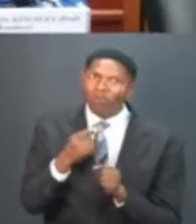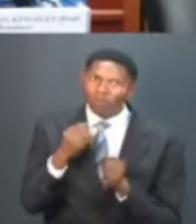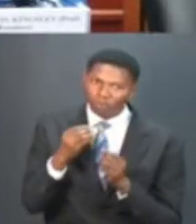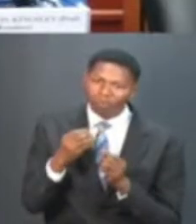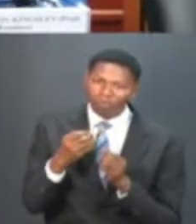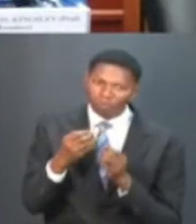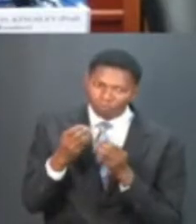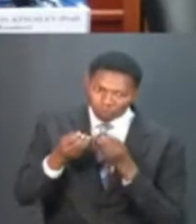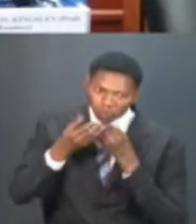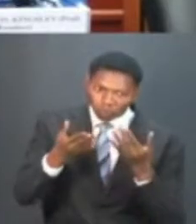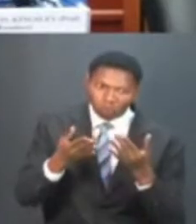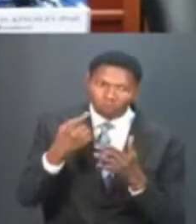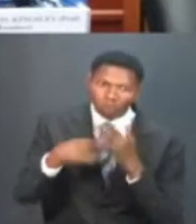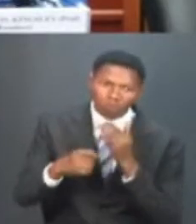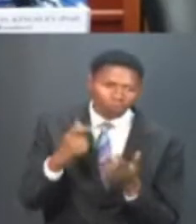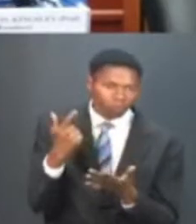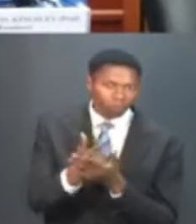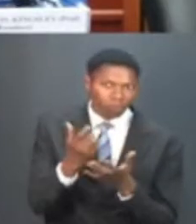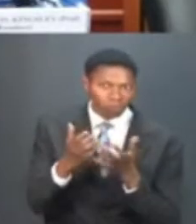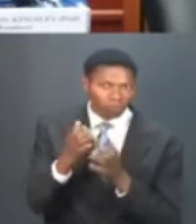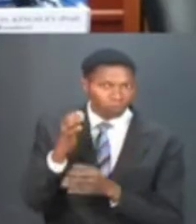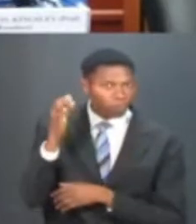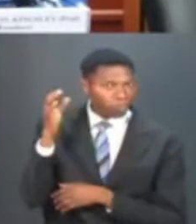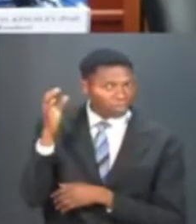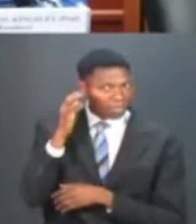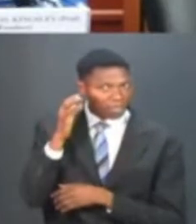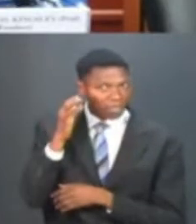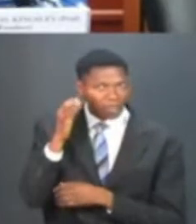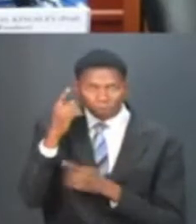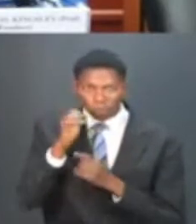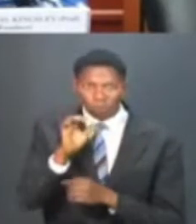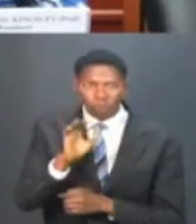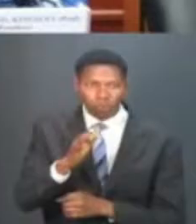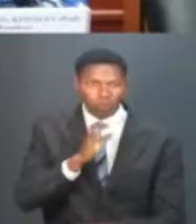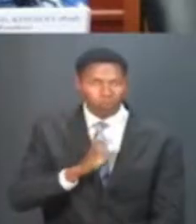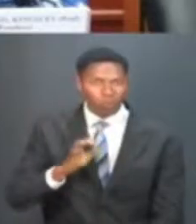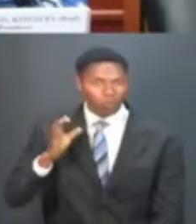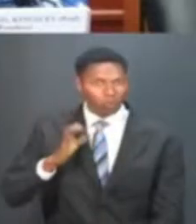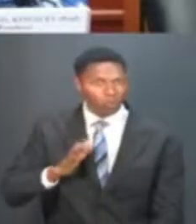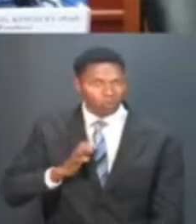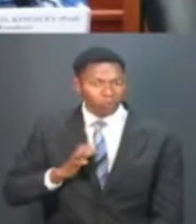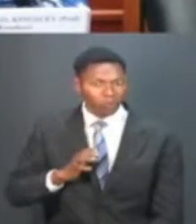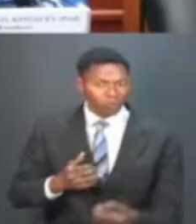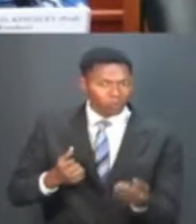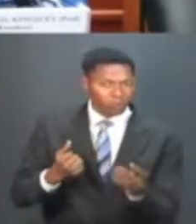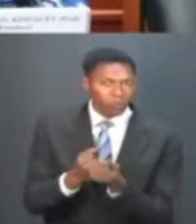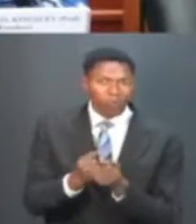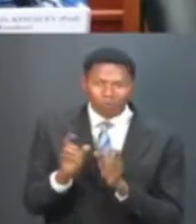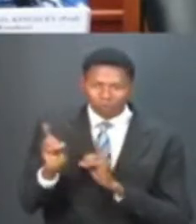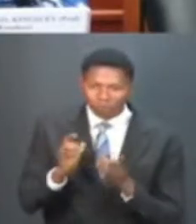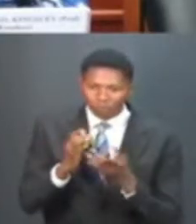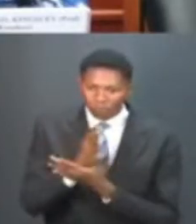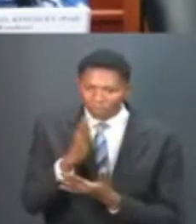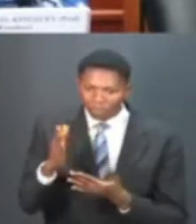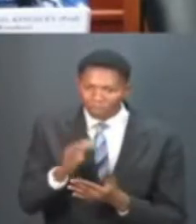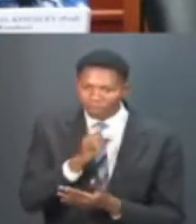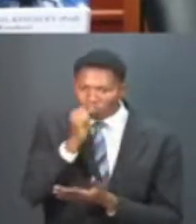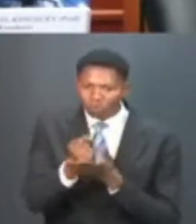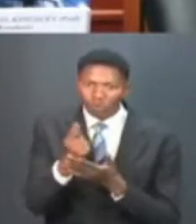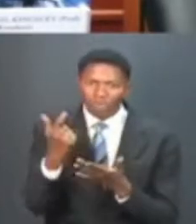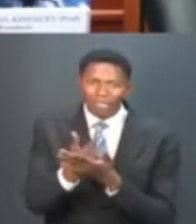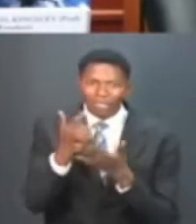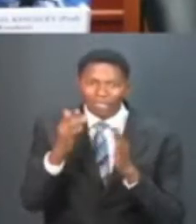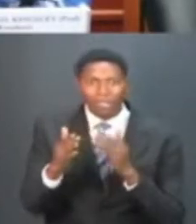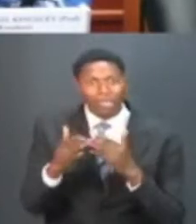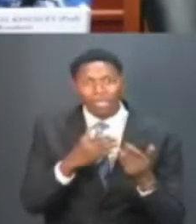what Ghanaians want to hear, because your committee stands by you and they will do the right thing to assure Ghanaians that whatever